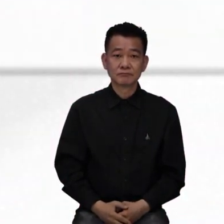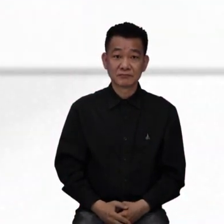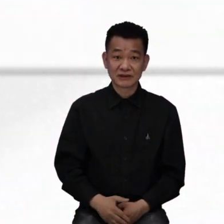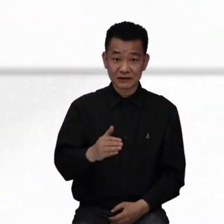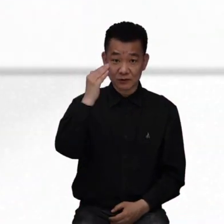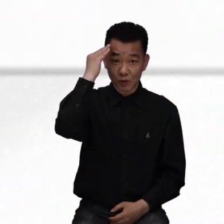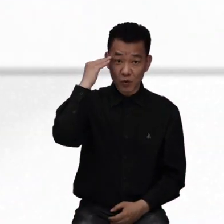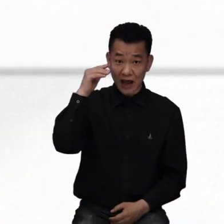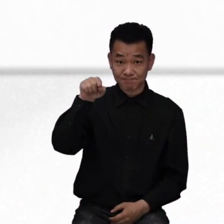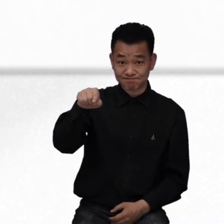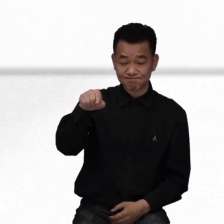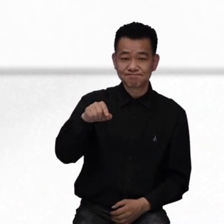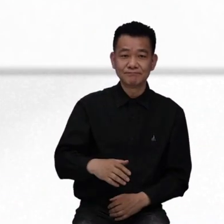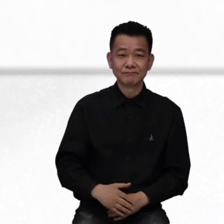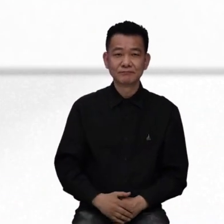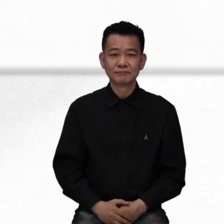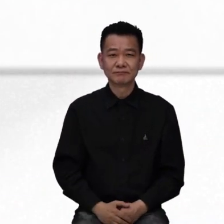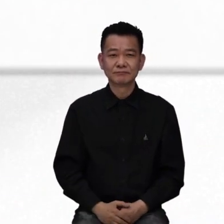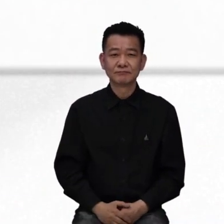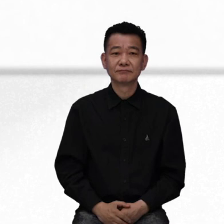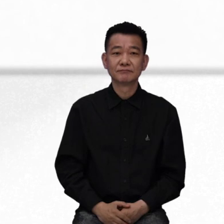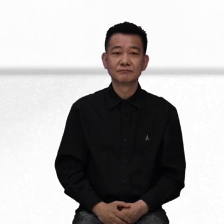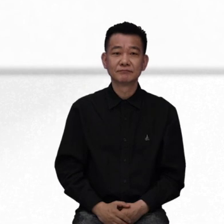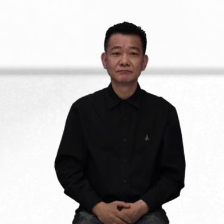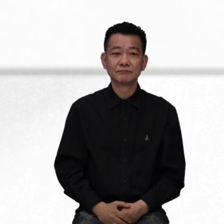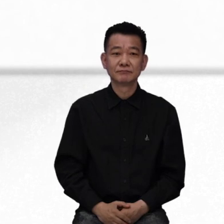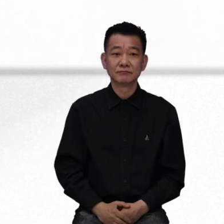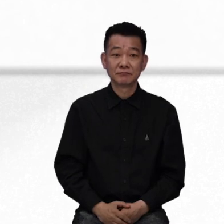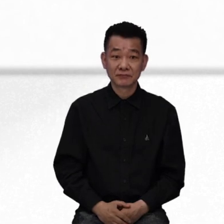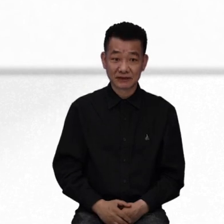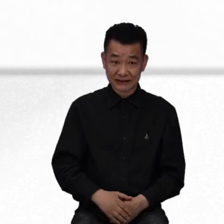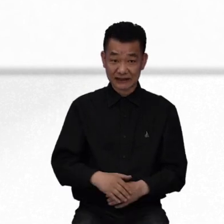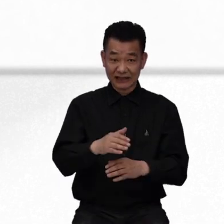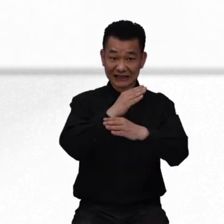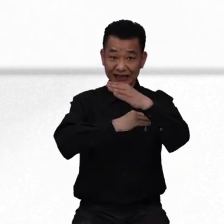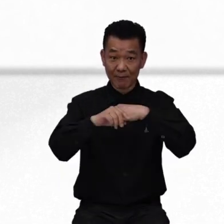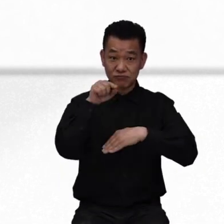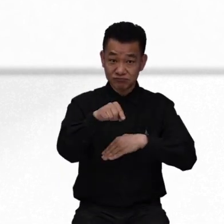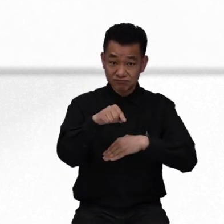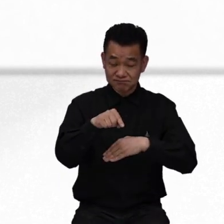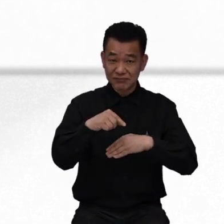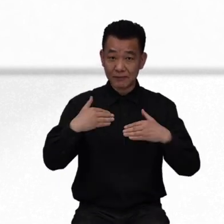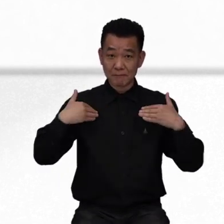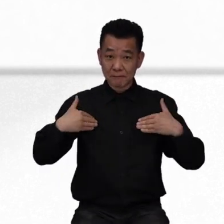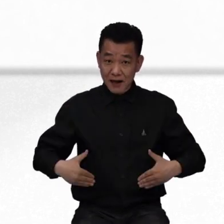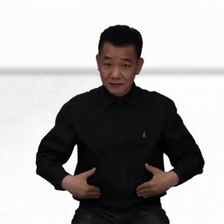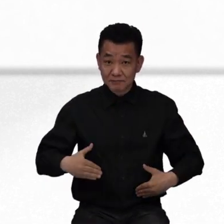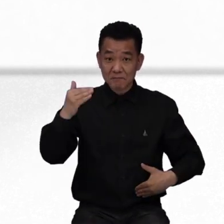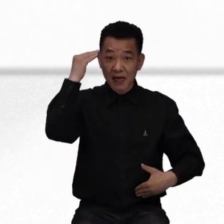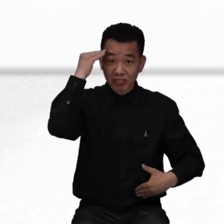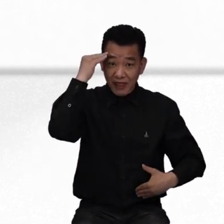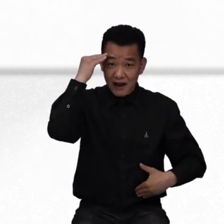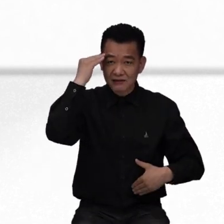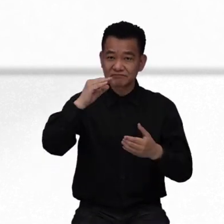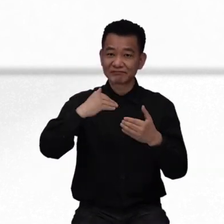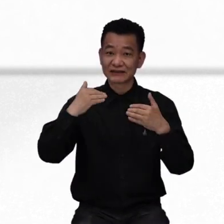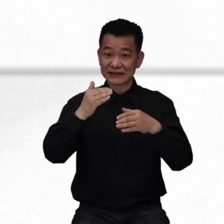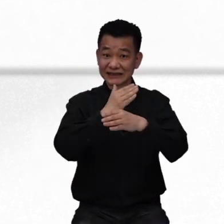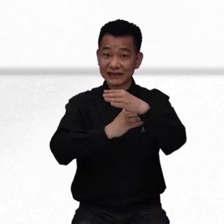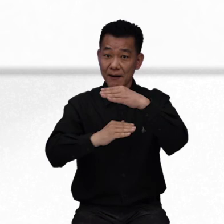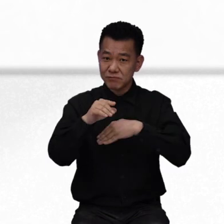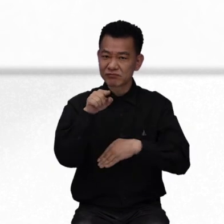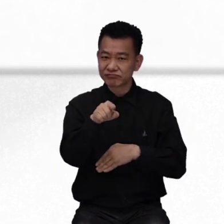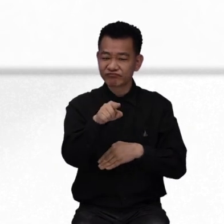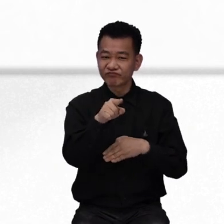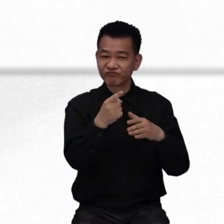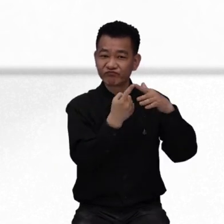In Korea, a person with a disability is defined as a person whose daily life or social activity is substantially hampered